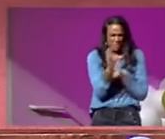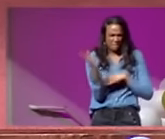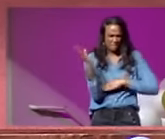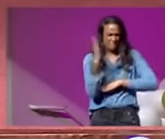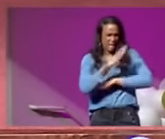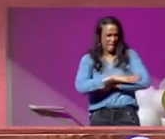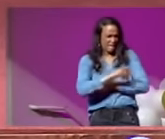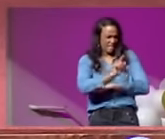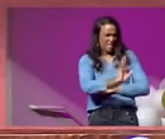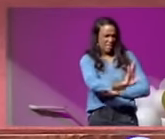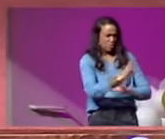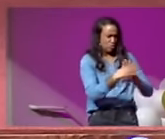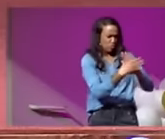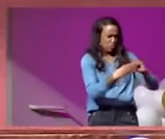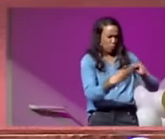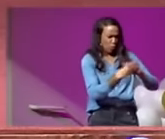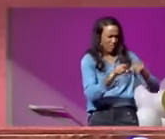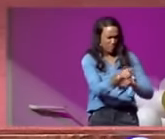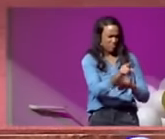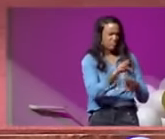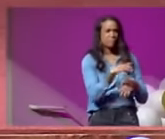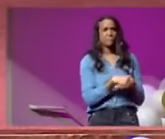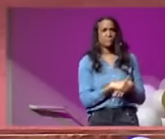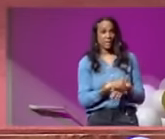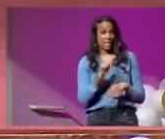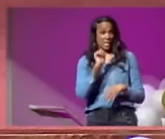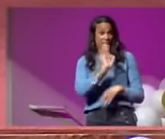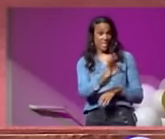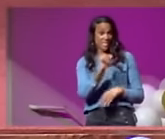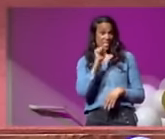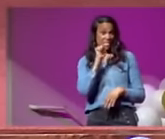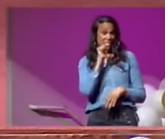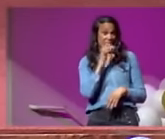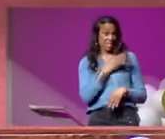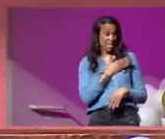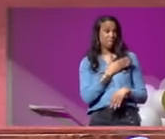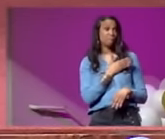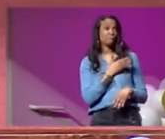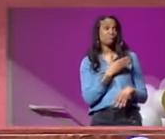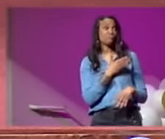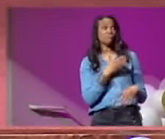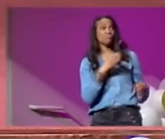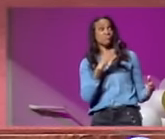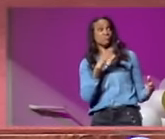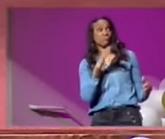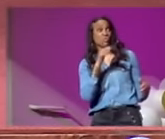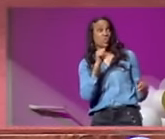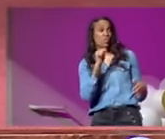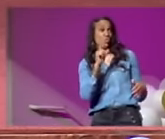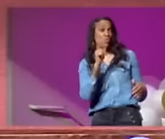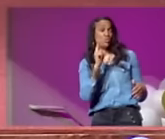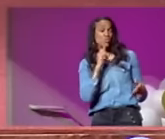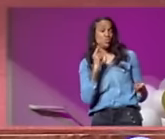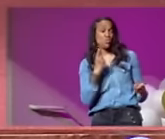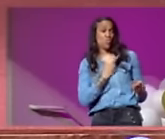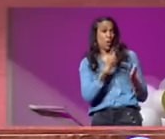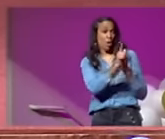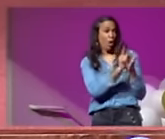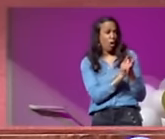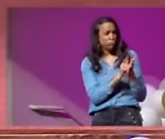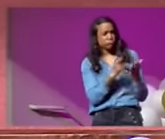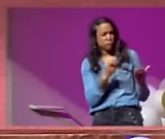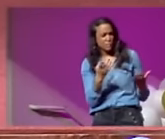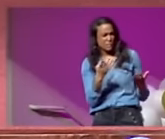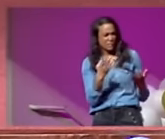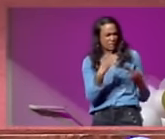the testimony of Chris, his son, his daughter-in-law, and his granddaughter. They spent Christmas